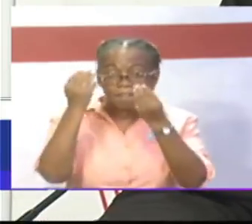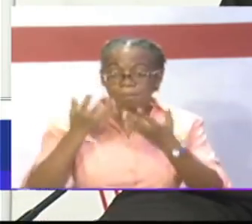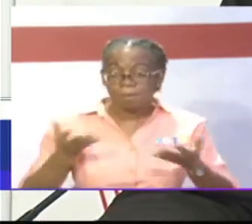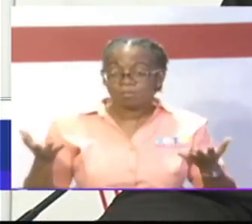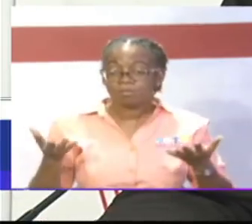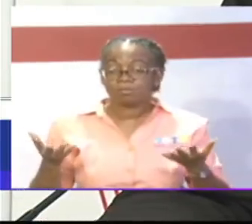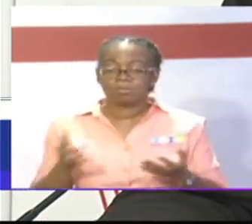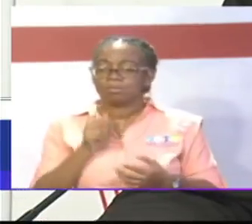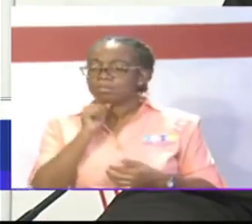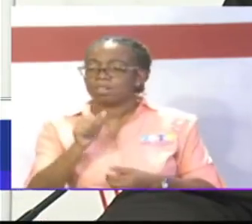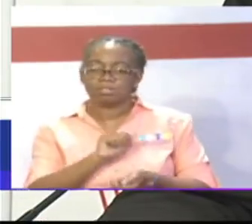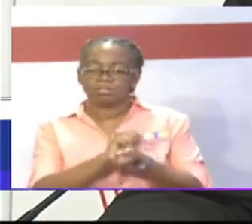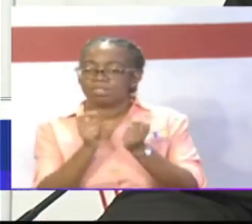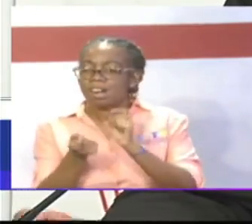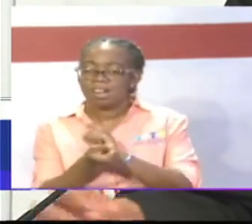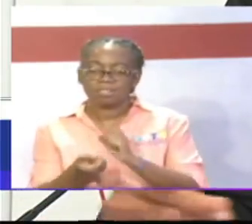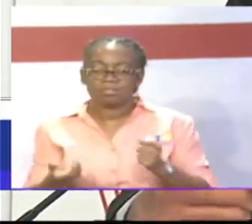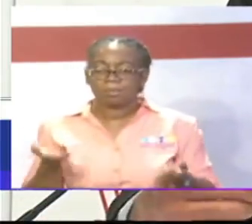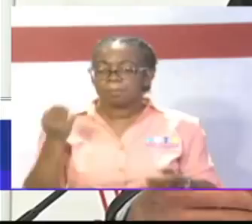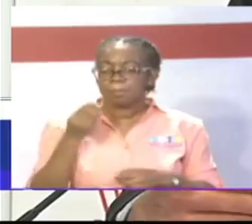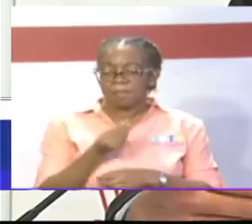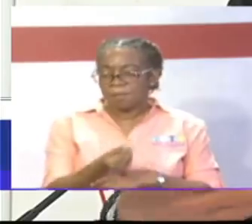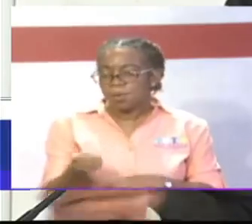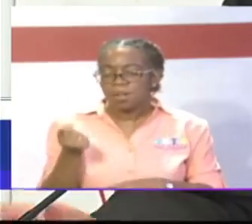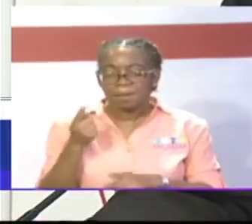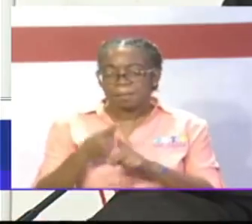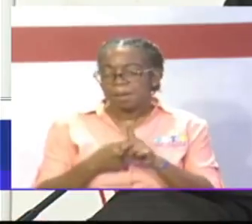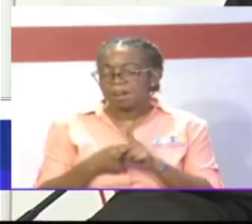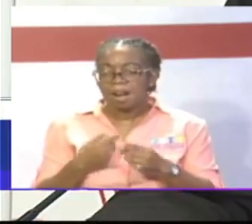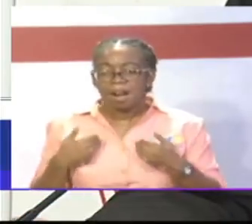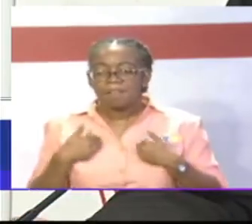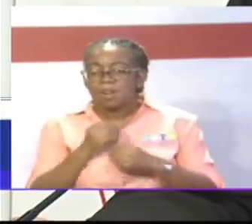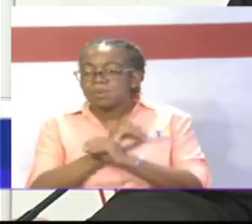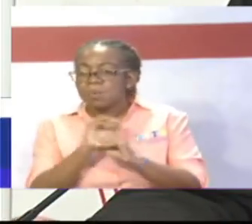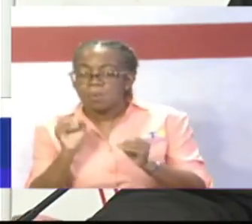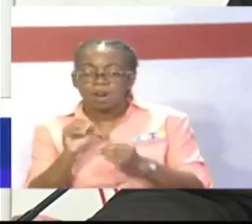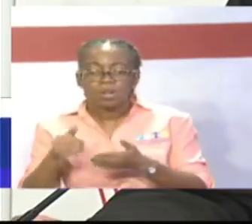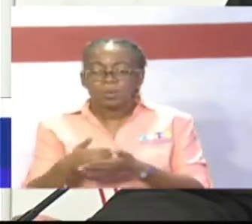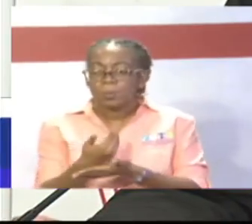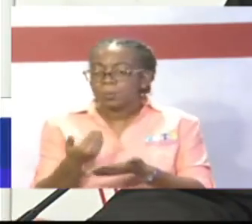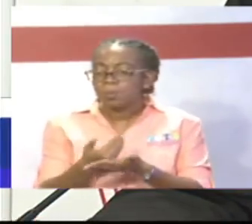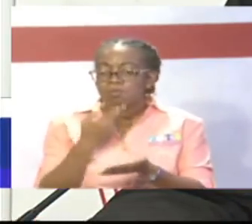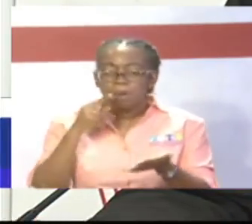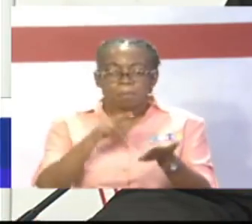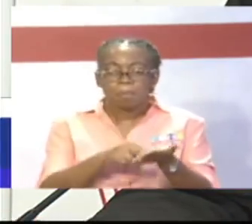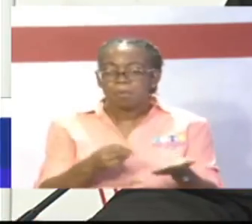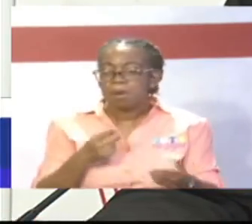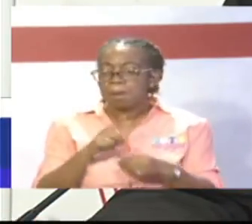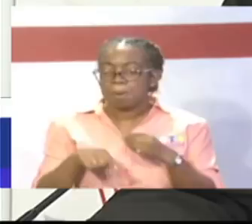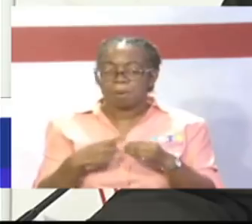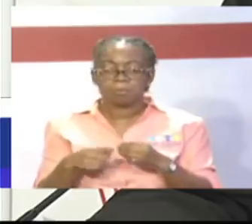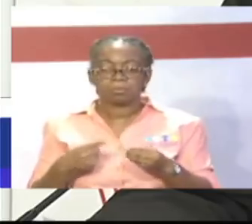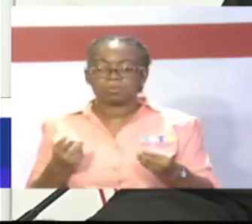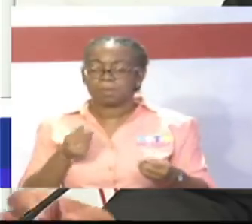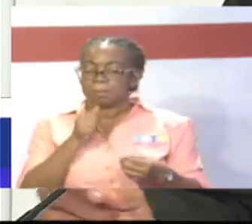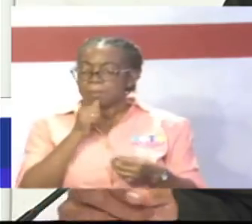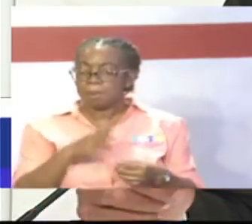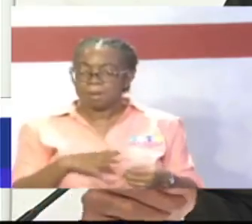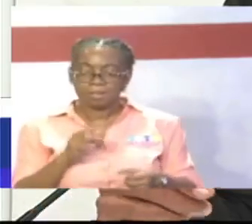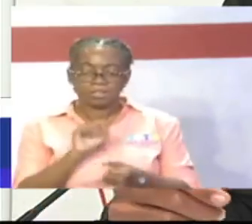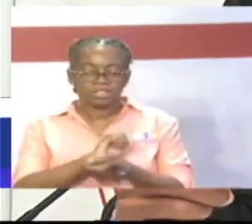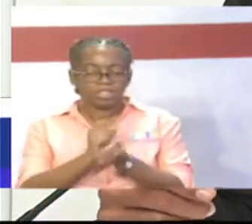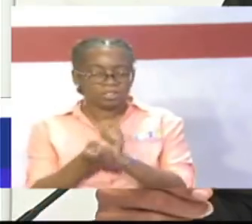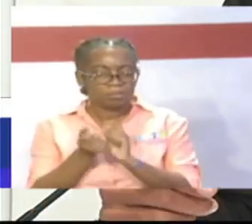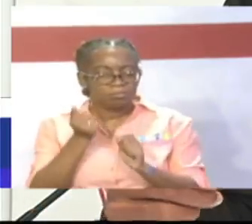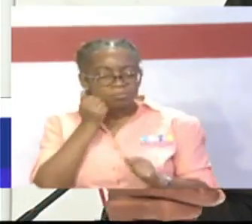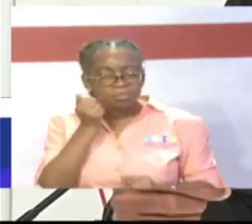remained unchanged over the last few months. There haven't been any new reports in terms of the publications. So